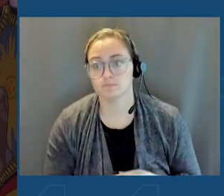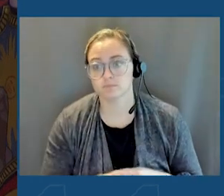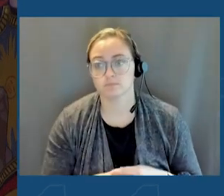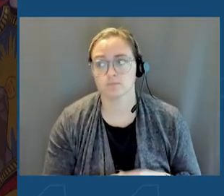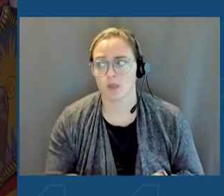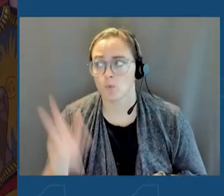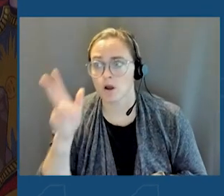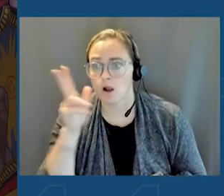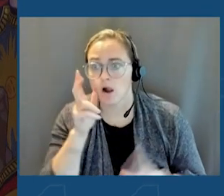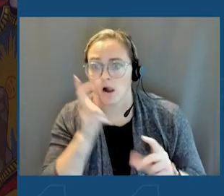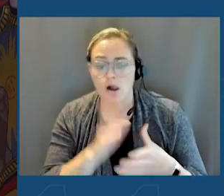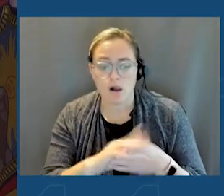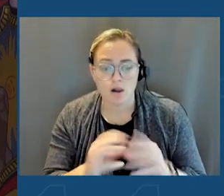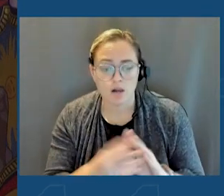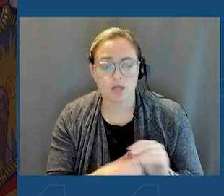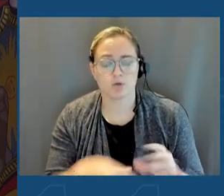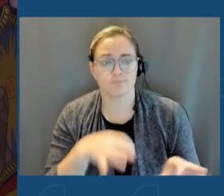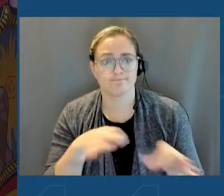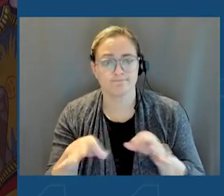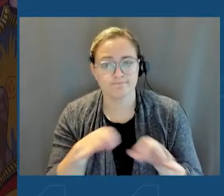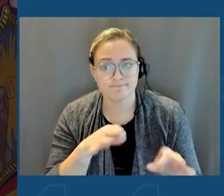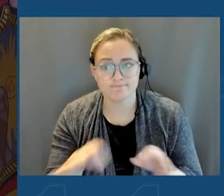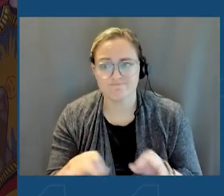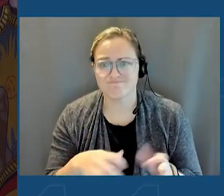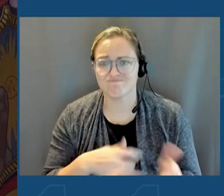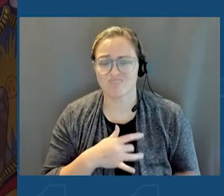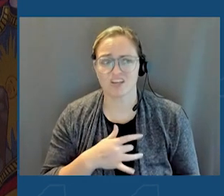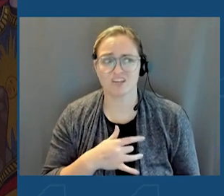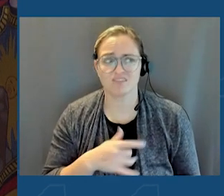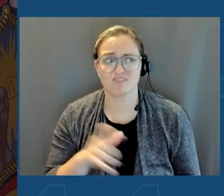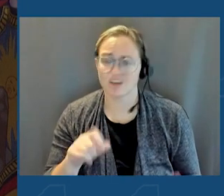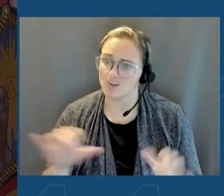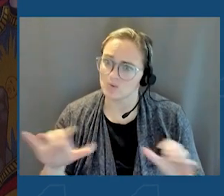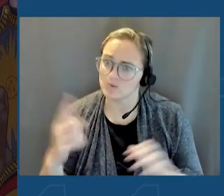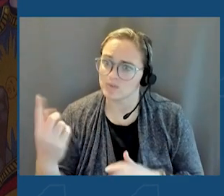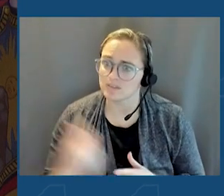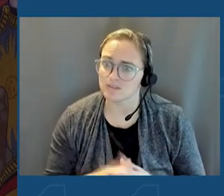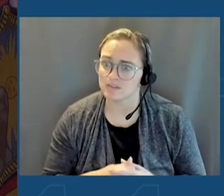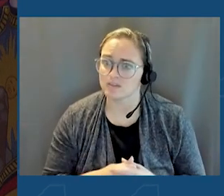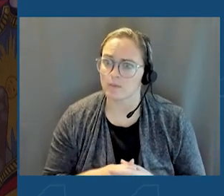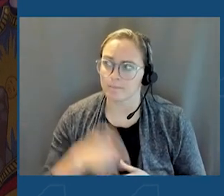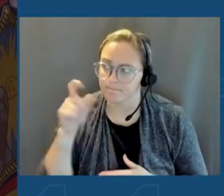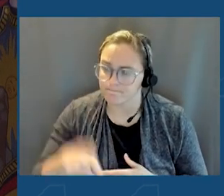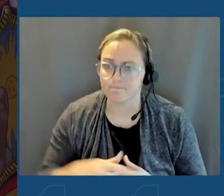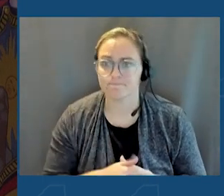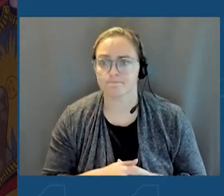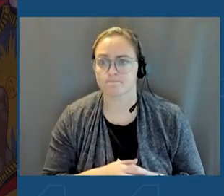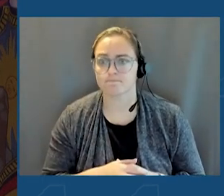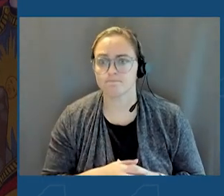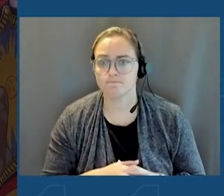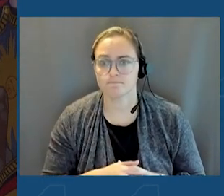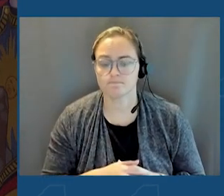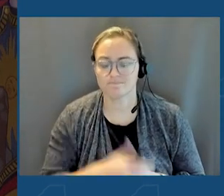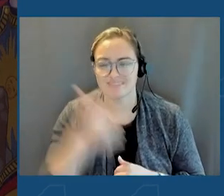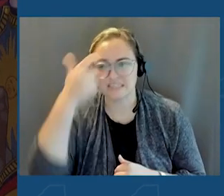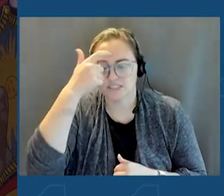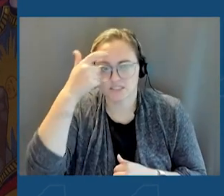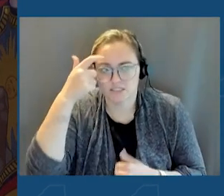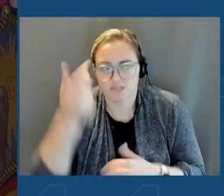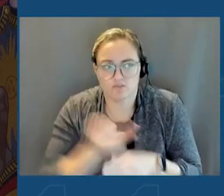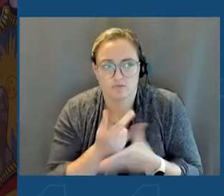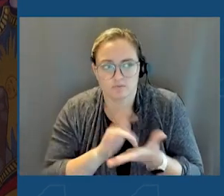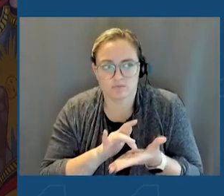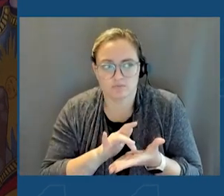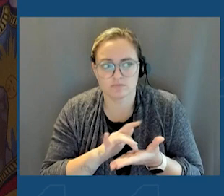these calls and talking people through this, and we just felt like we had to do something. We had to do something. The trauma of using pills when